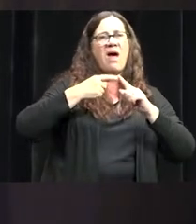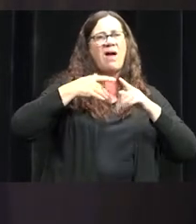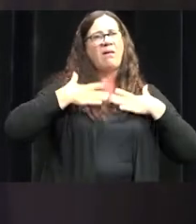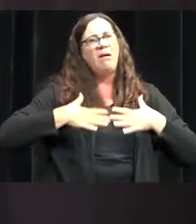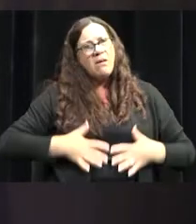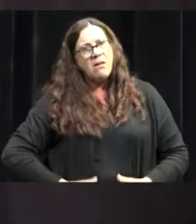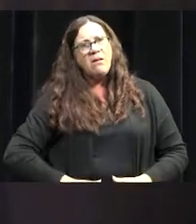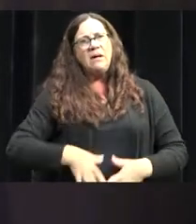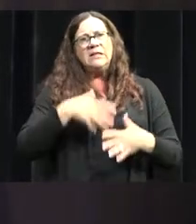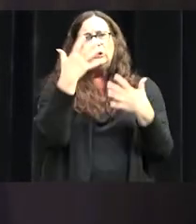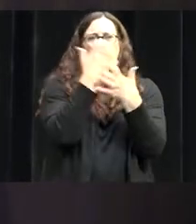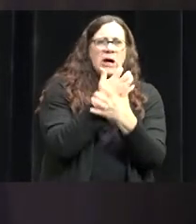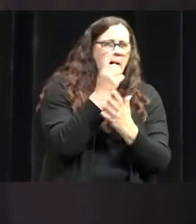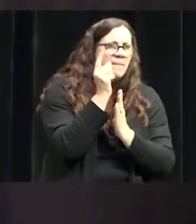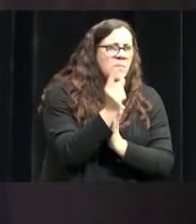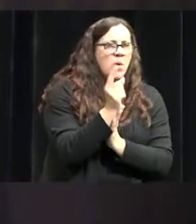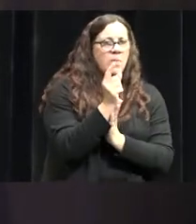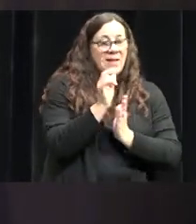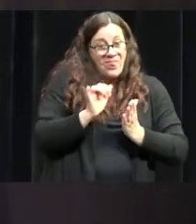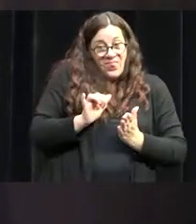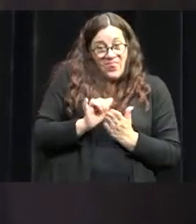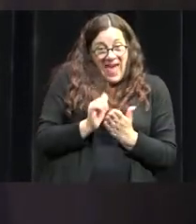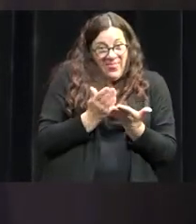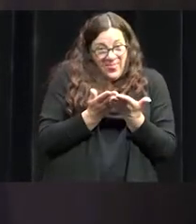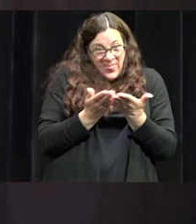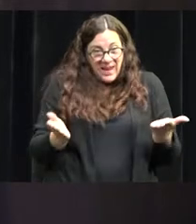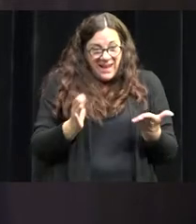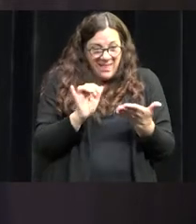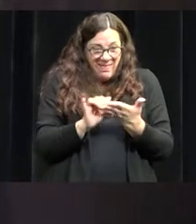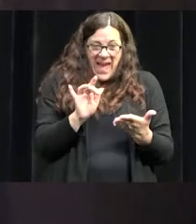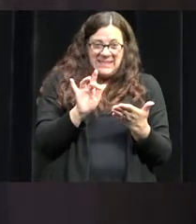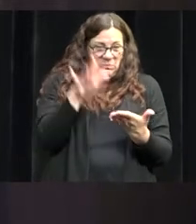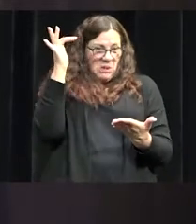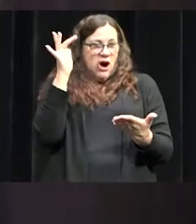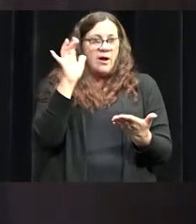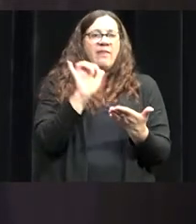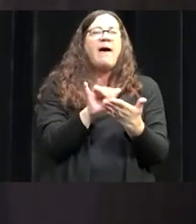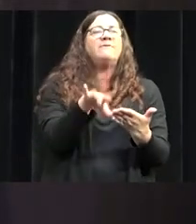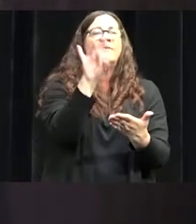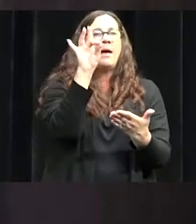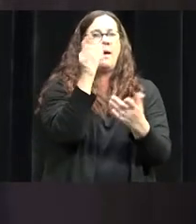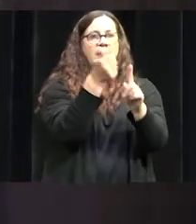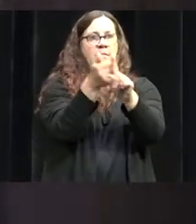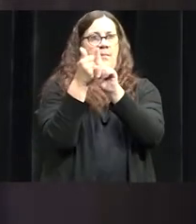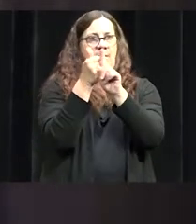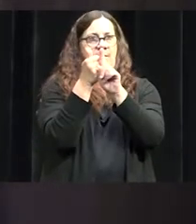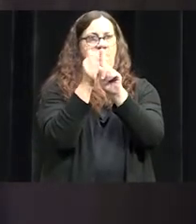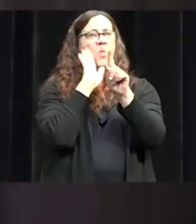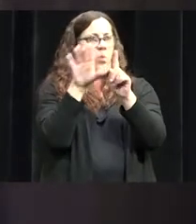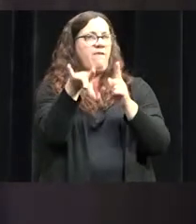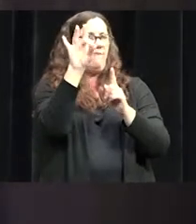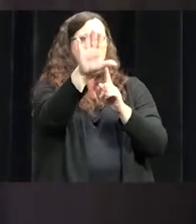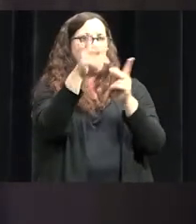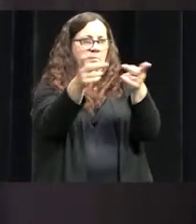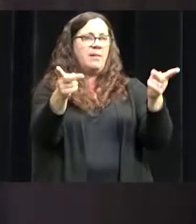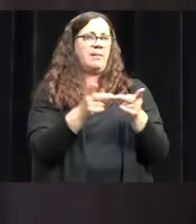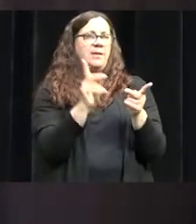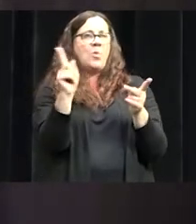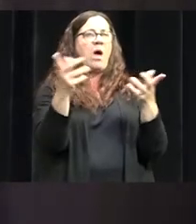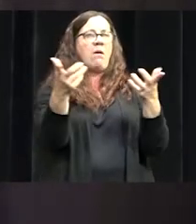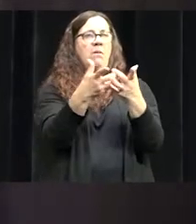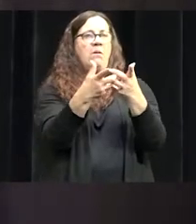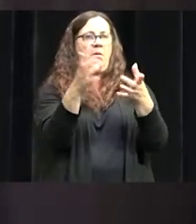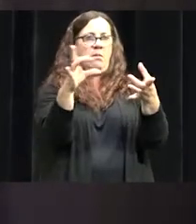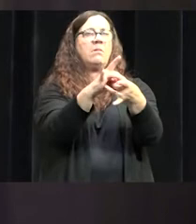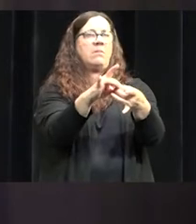you you will find where you belong finally i want to talk about a principle that has been integral to my